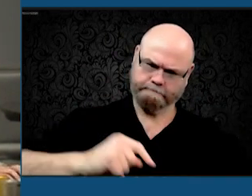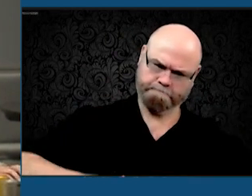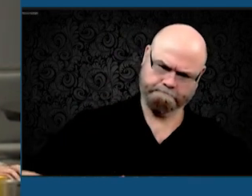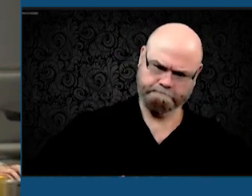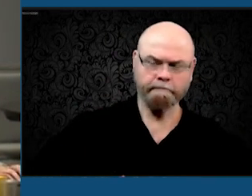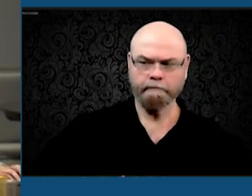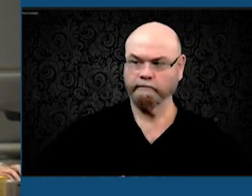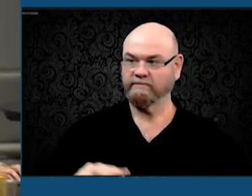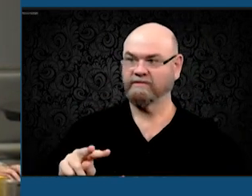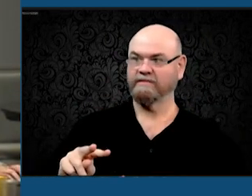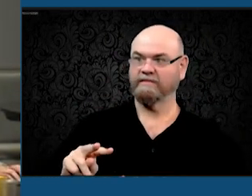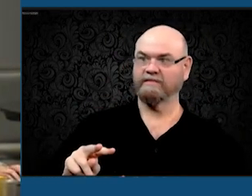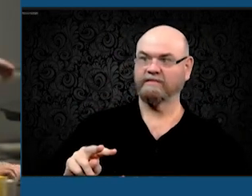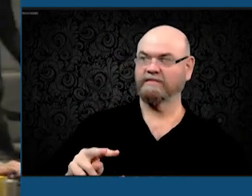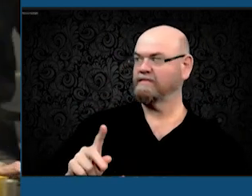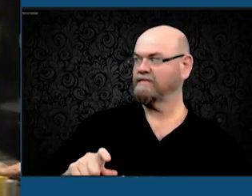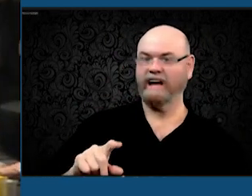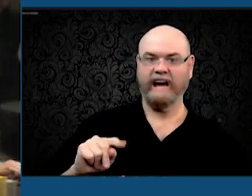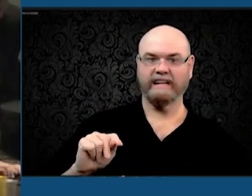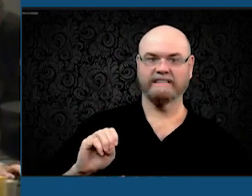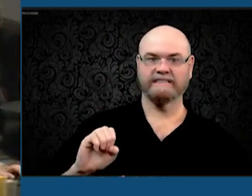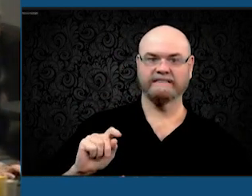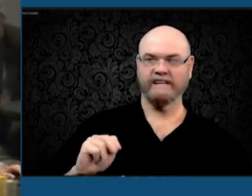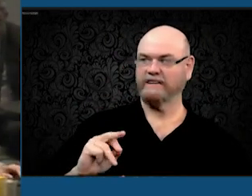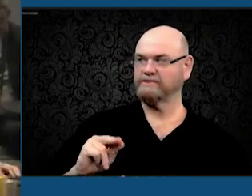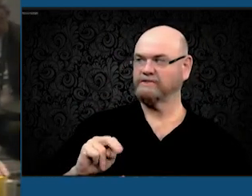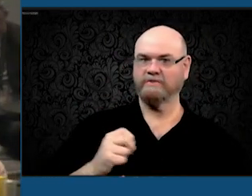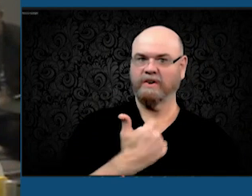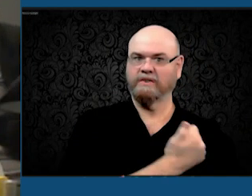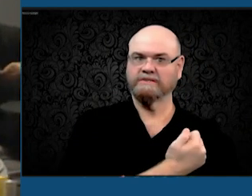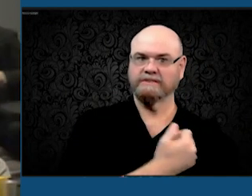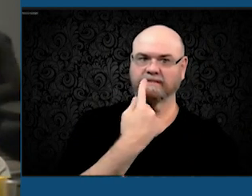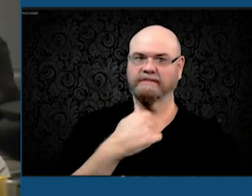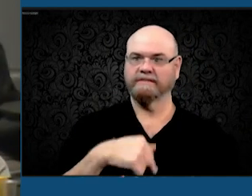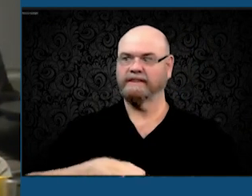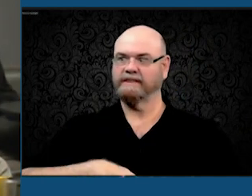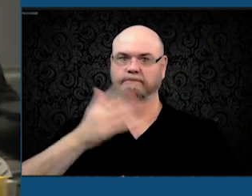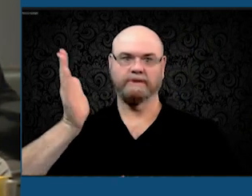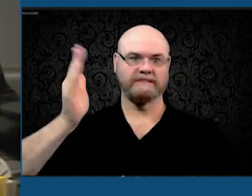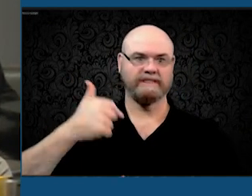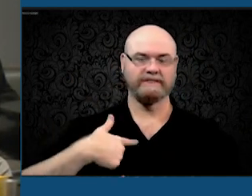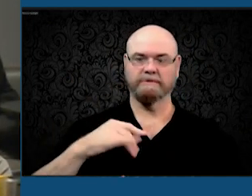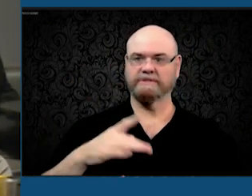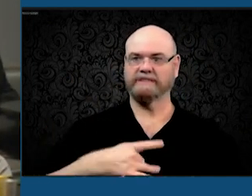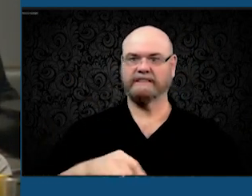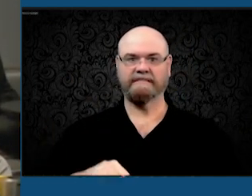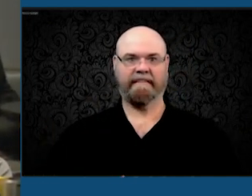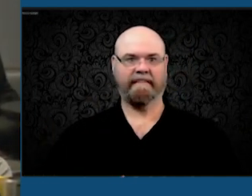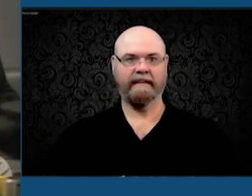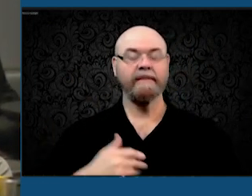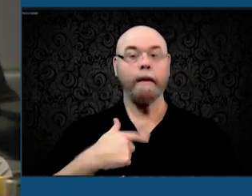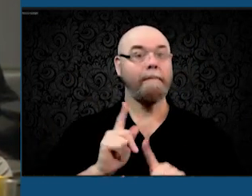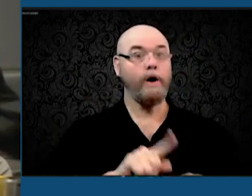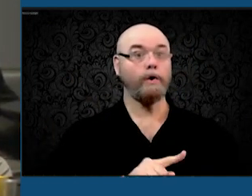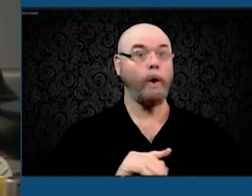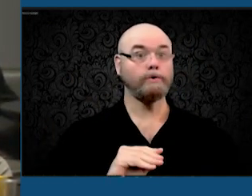need like some testosterone for this presentation. I was like, serious. You go to Korea,